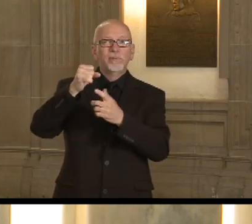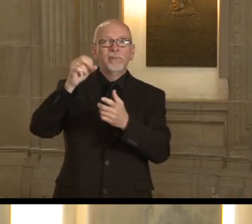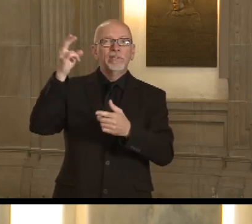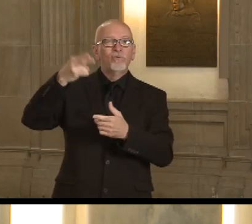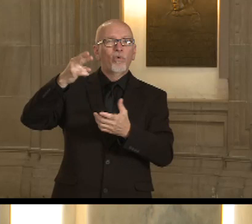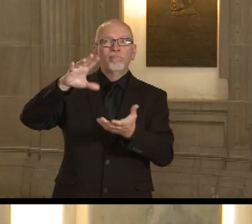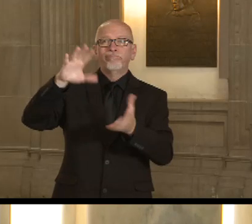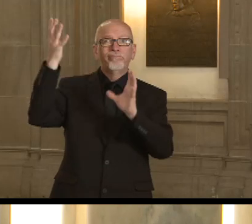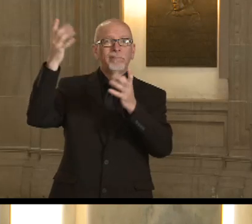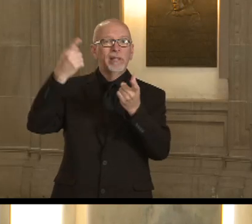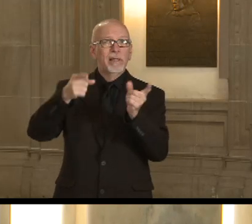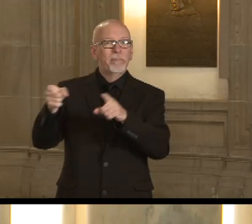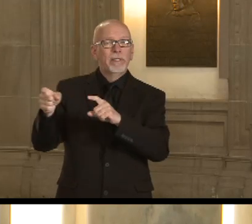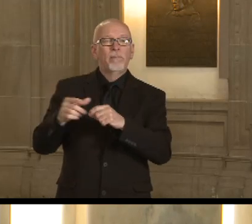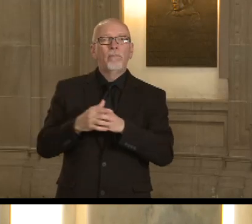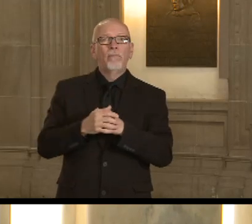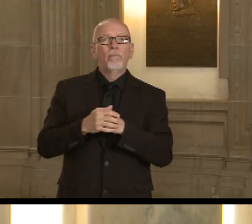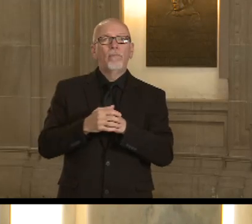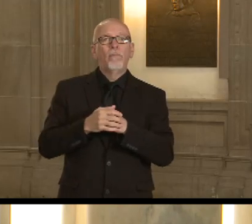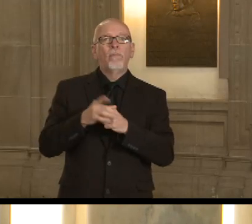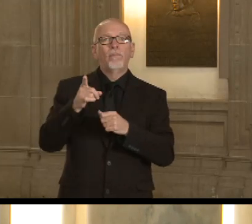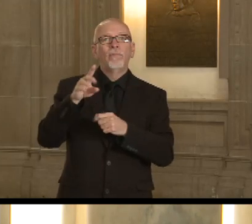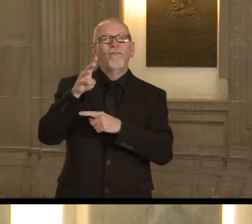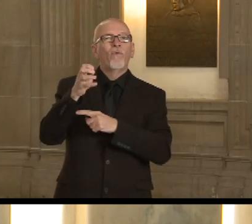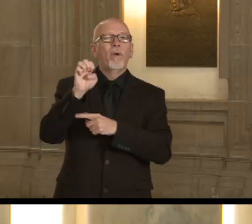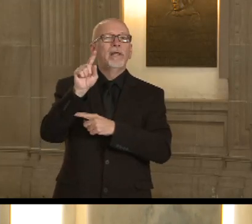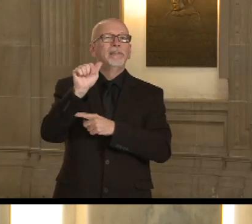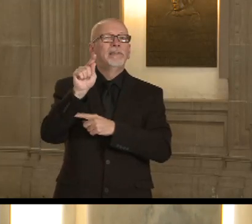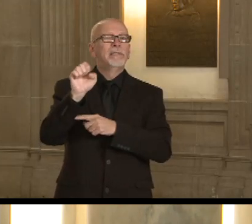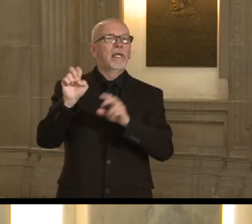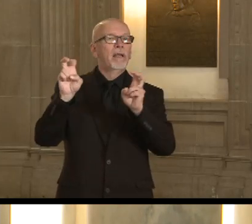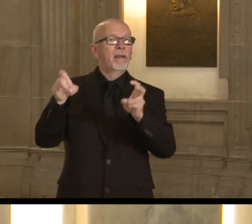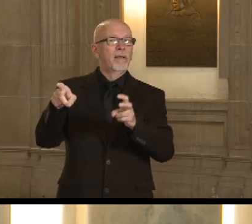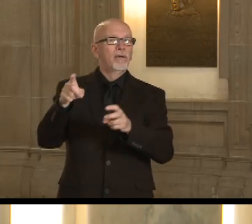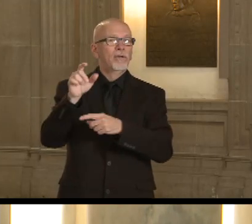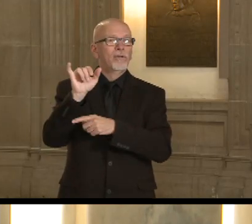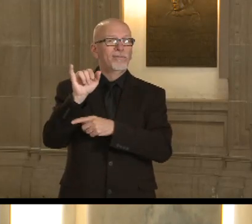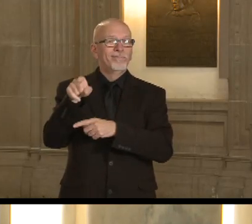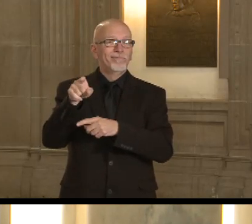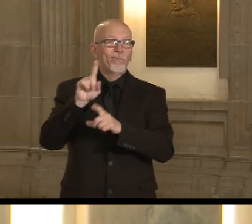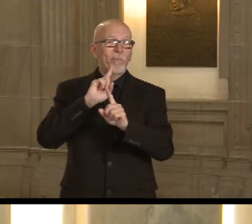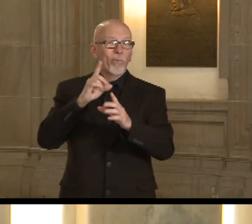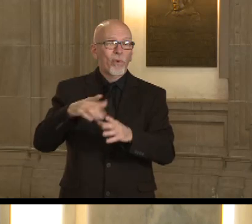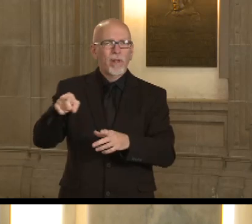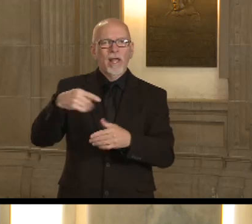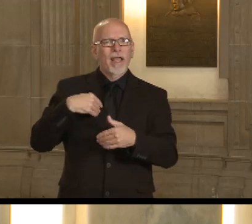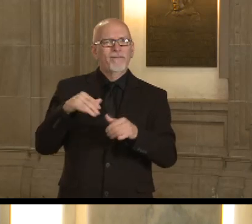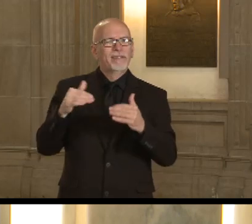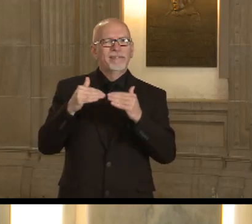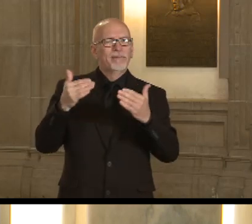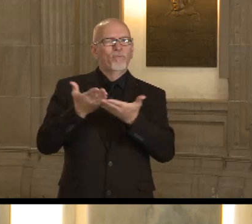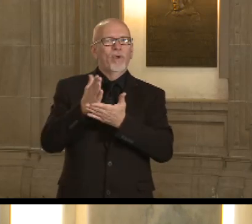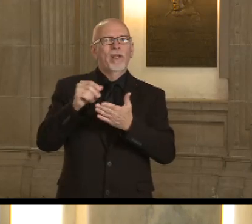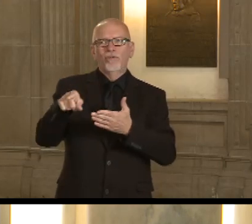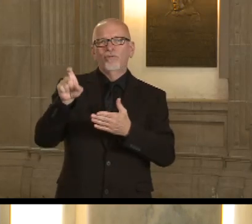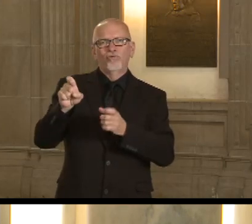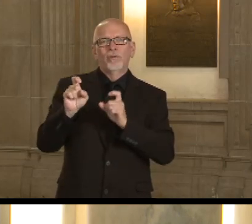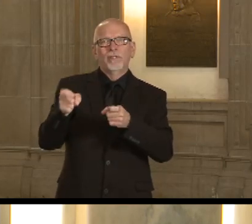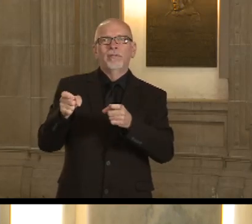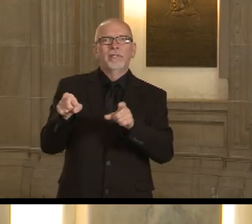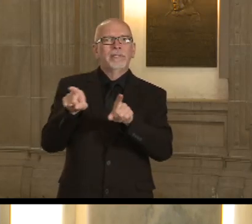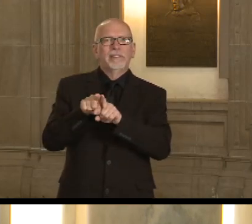historic moments of the Fourth Estate, not only do they have the same right, but they should be afforded the